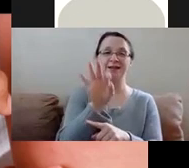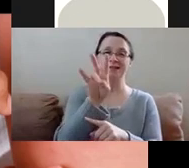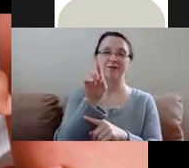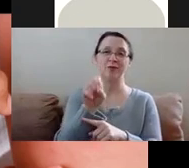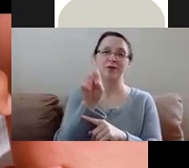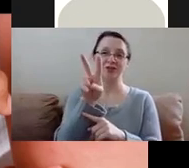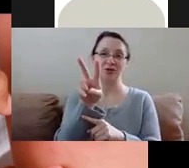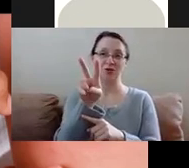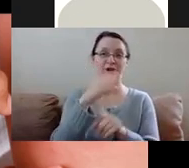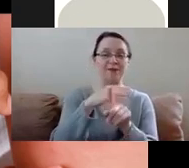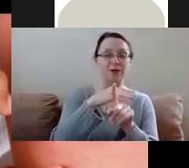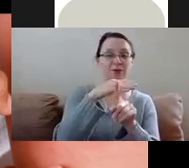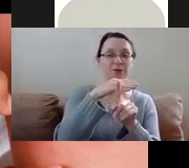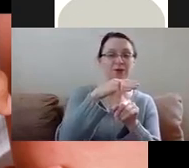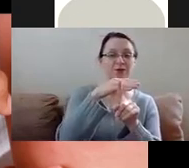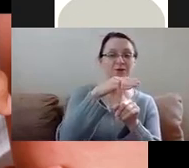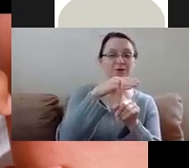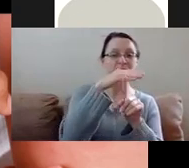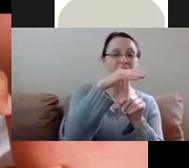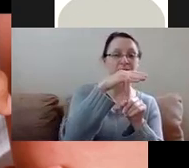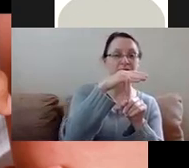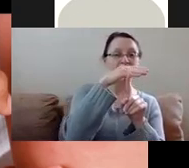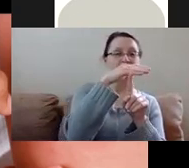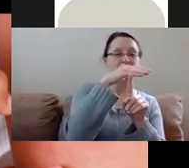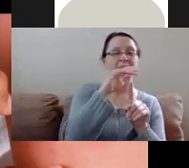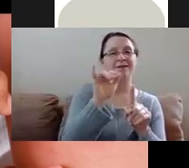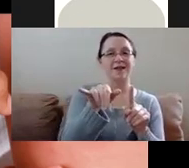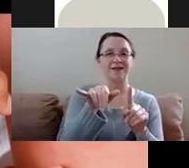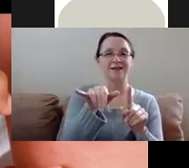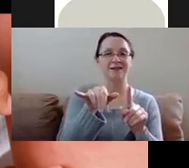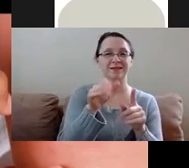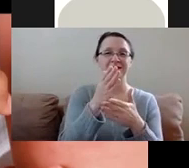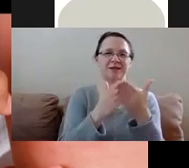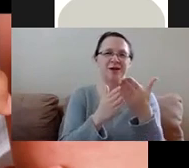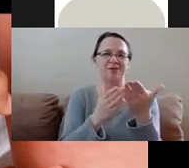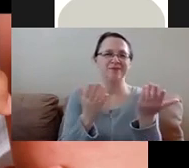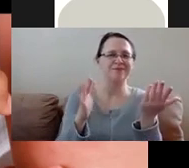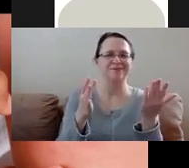they go to 98.7 or 99.2, and maybe that's subclinical